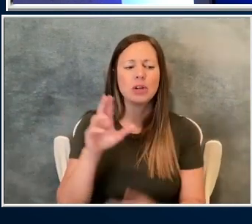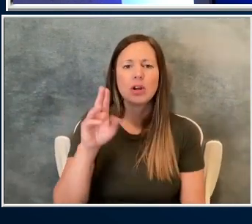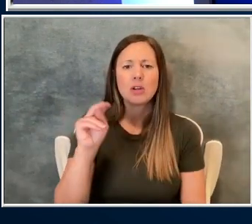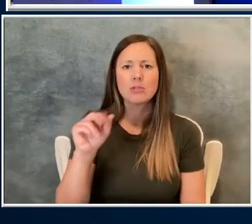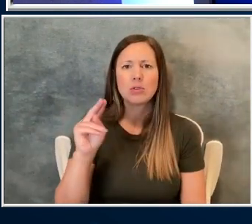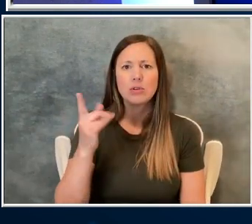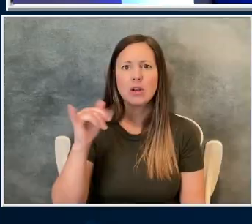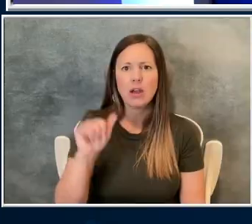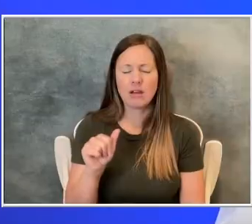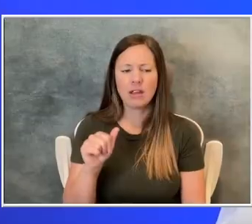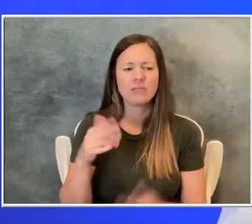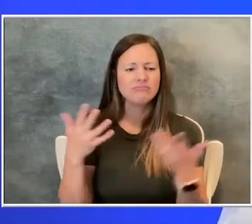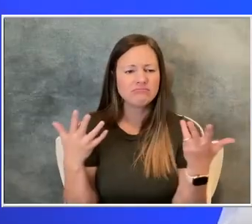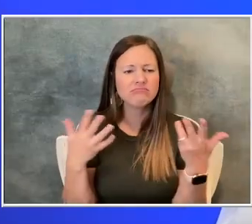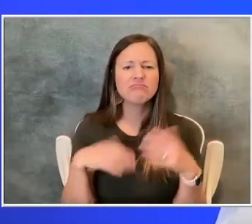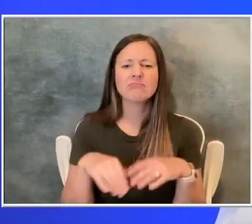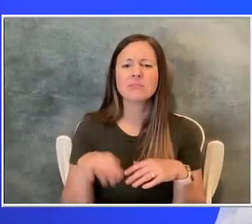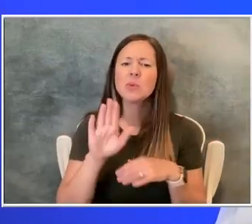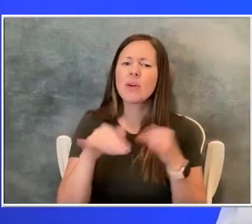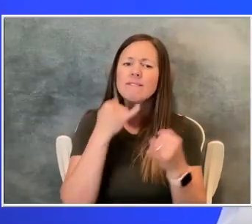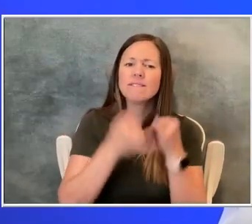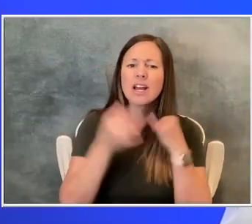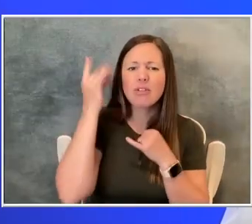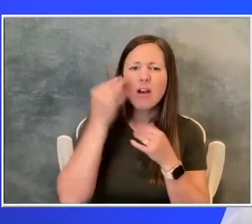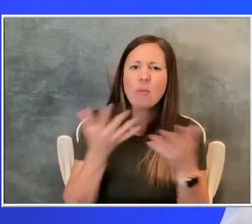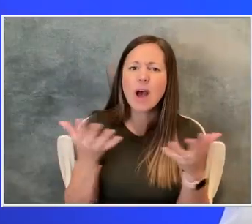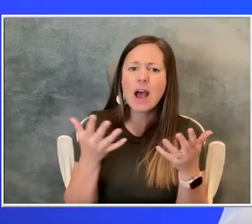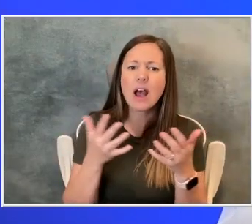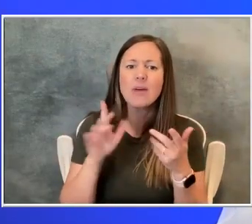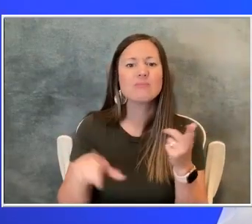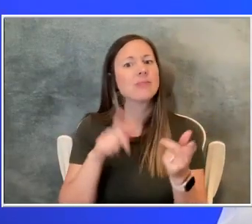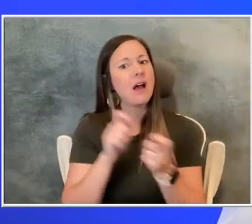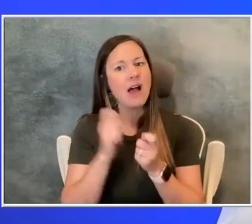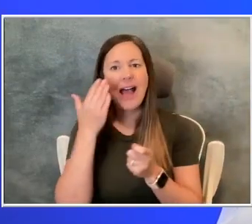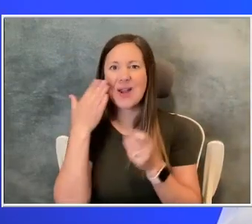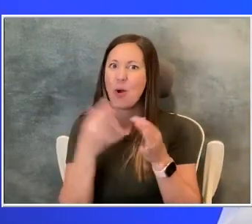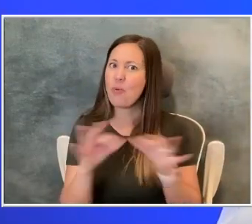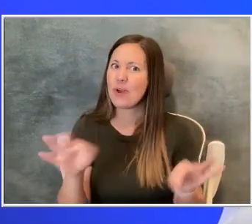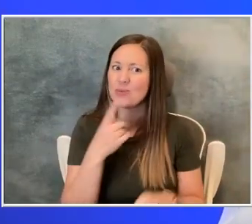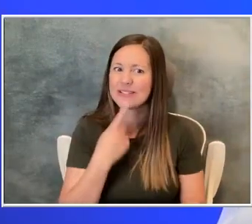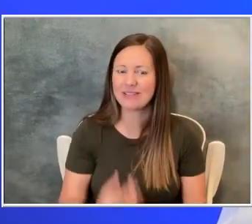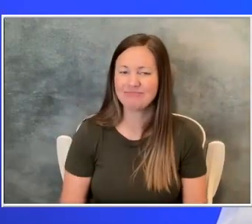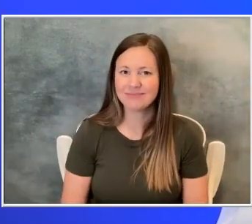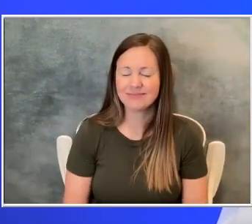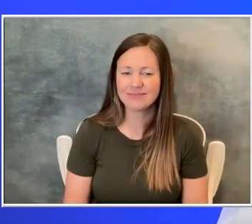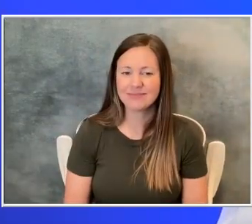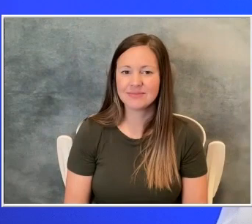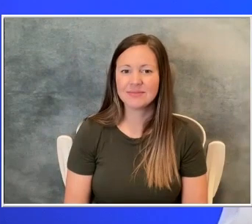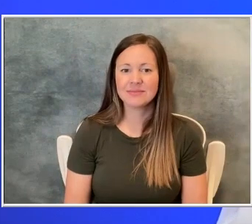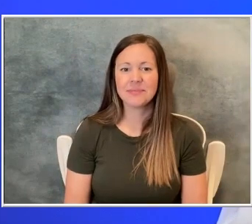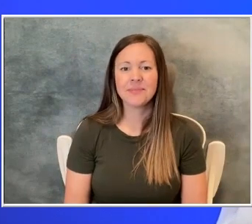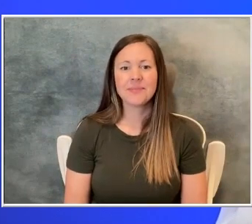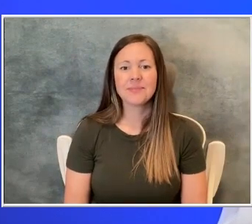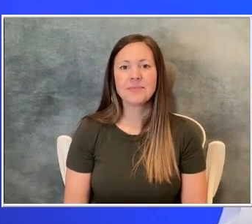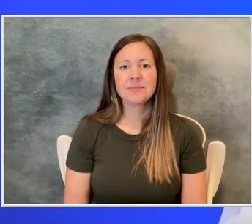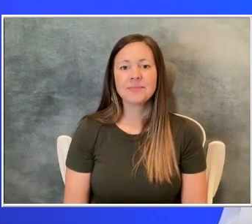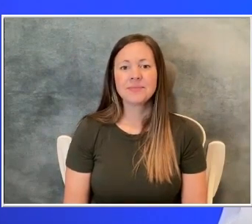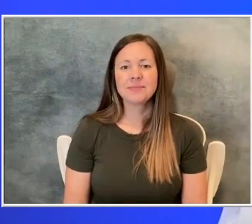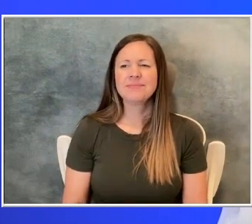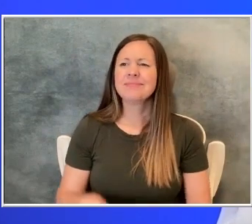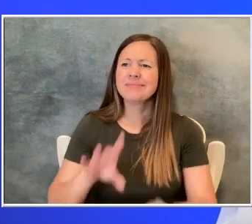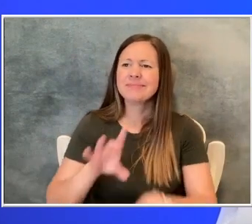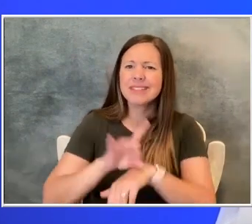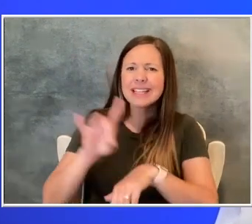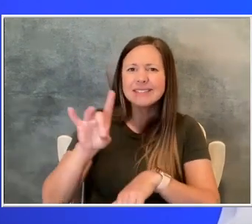today? Oh, I know what exactly I'm going to say right now. Okay, go for it. It's like just 8:15, 8:30 in the morning right